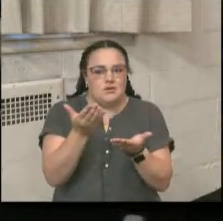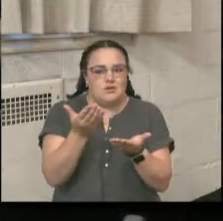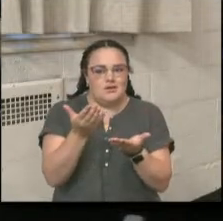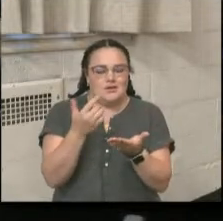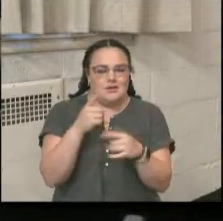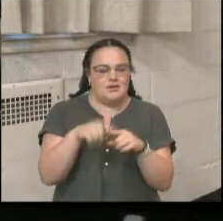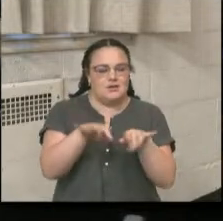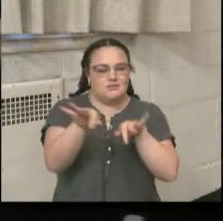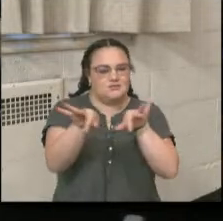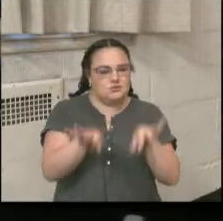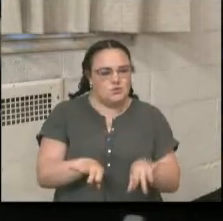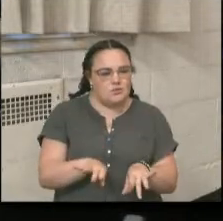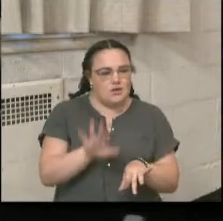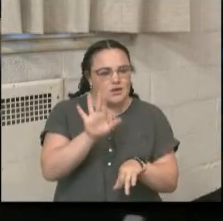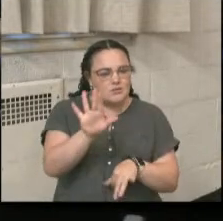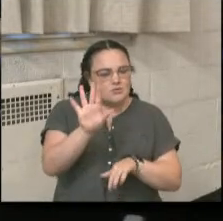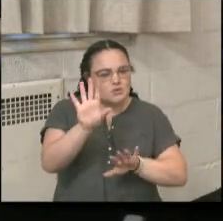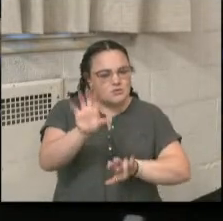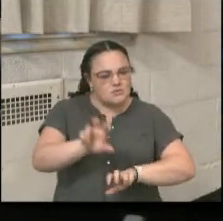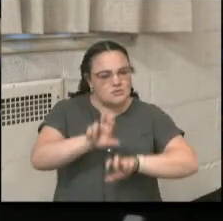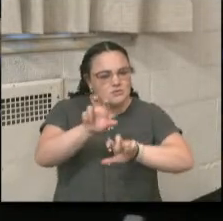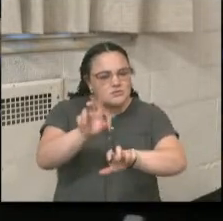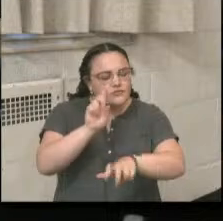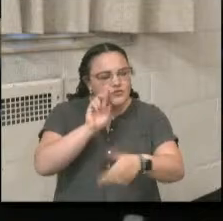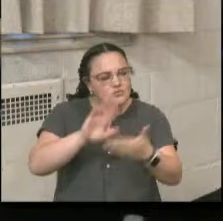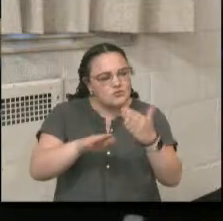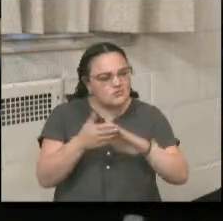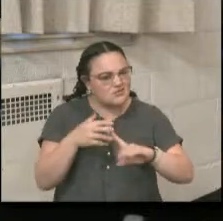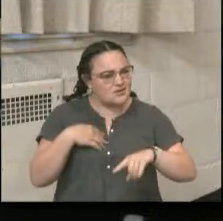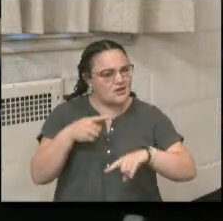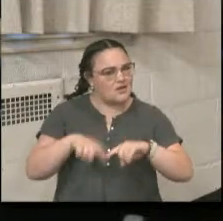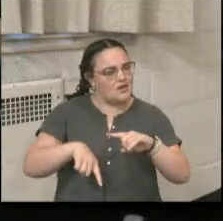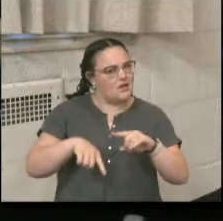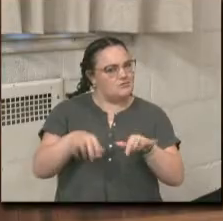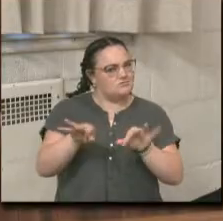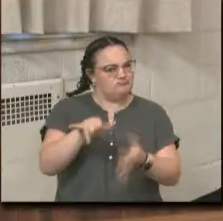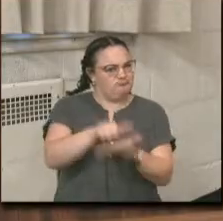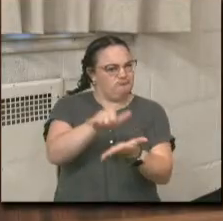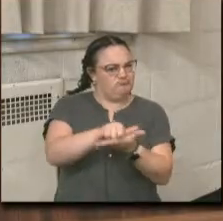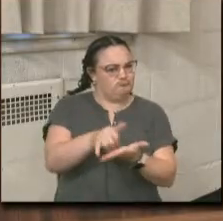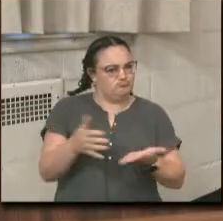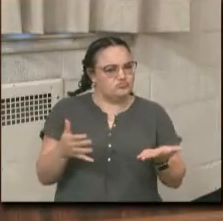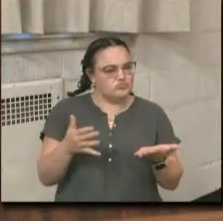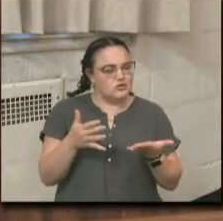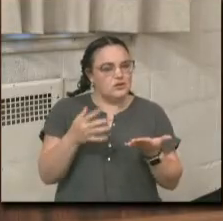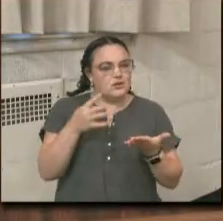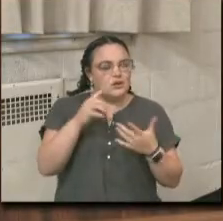the contributions that you provided for this community. So when I think about your